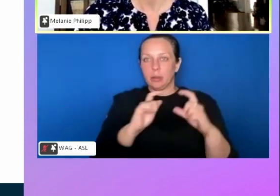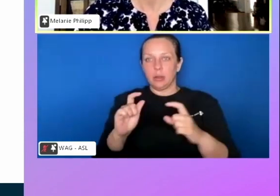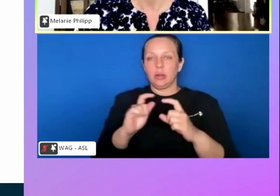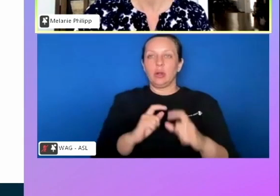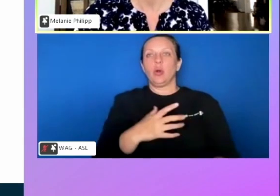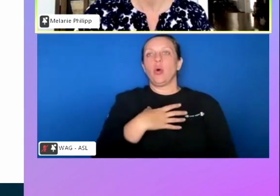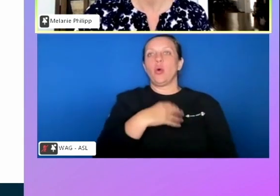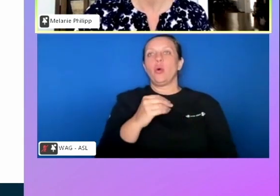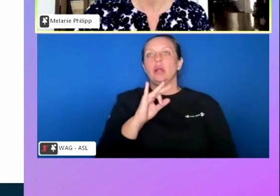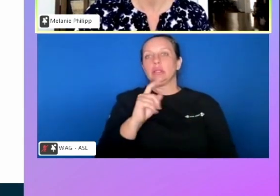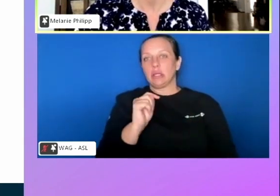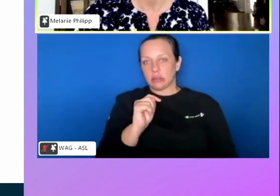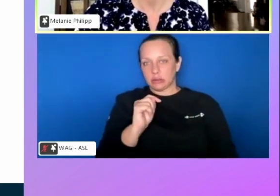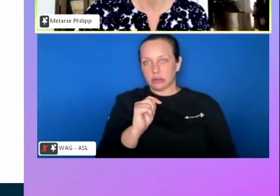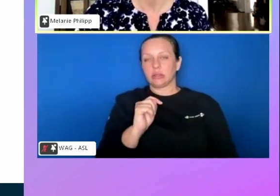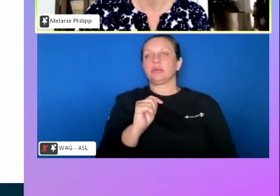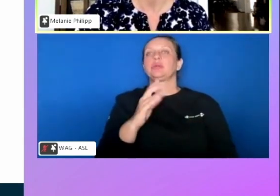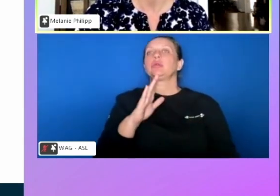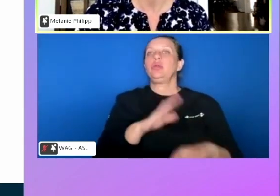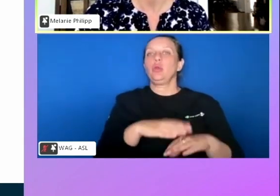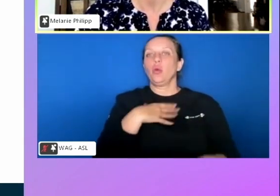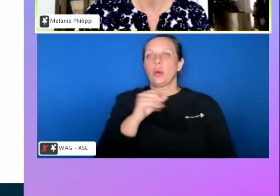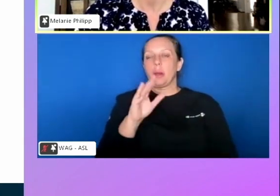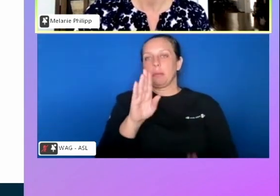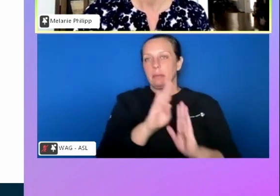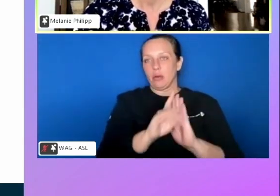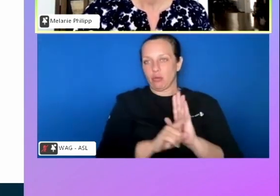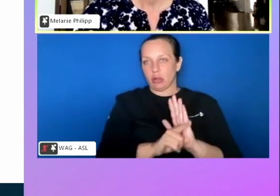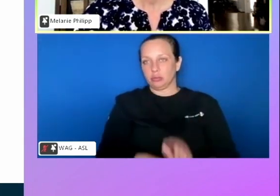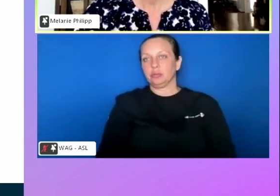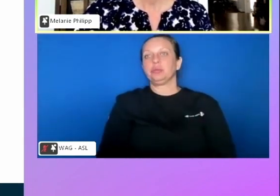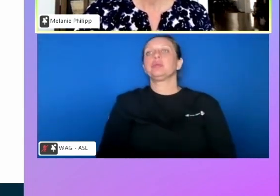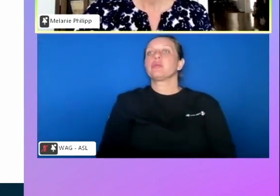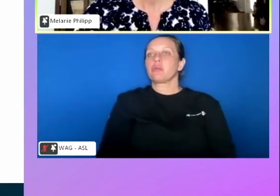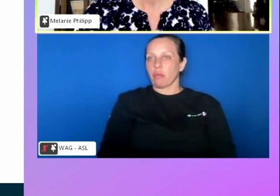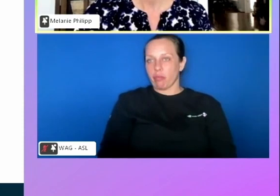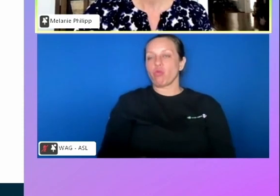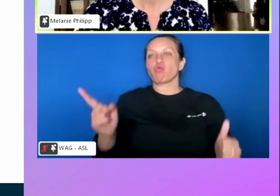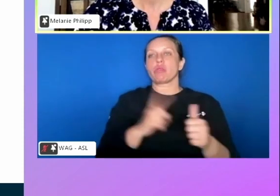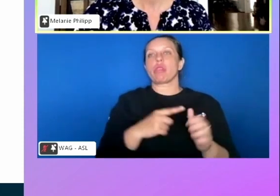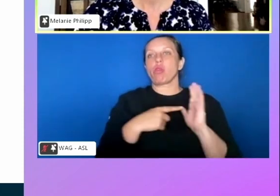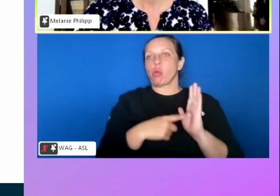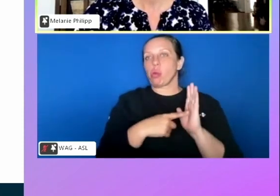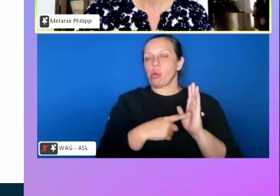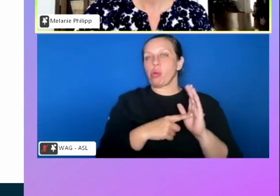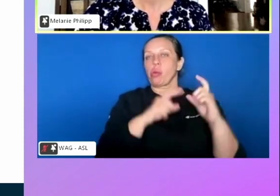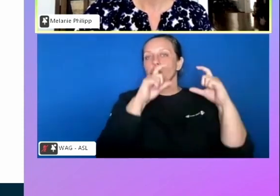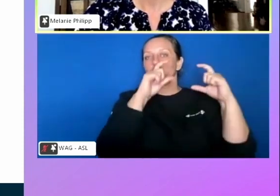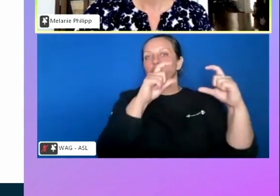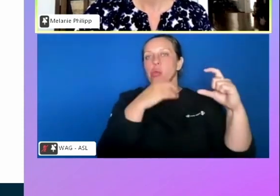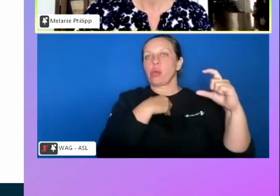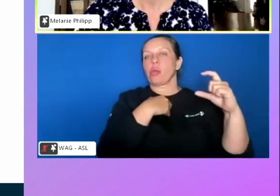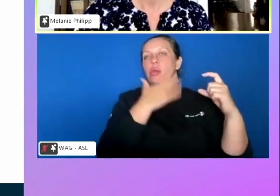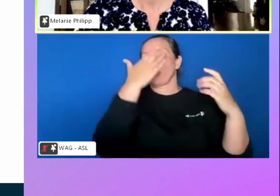So we've got dark blue buttons with white text on a white background. In our first example, the focused button has a dark